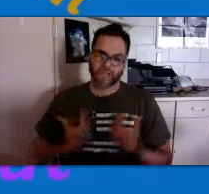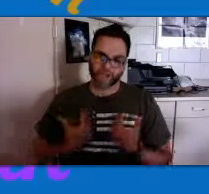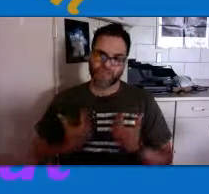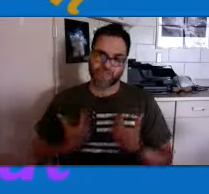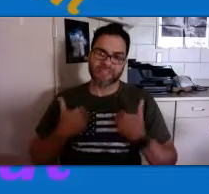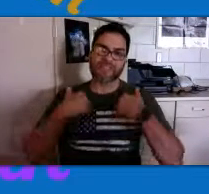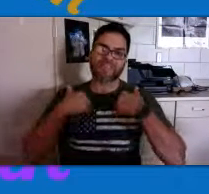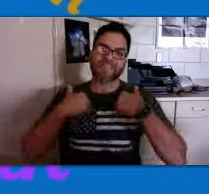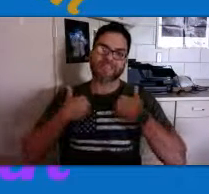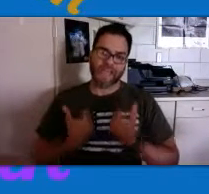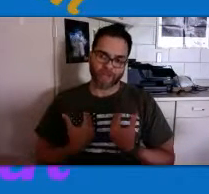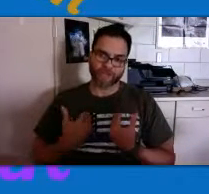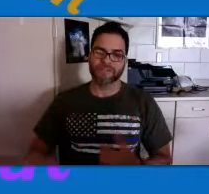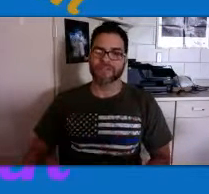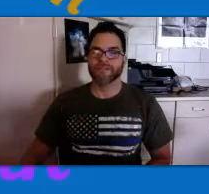Tired.